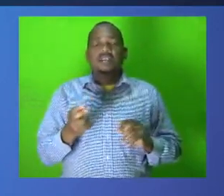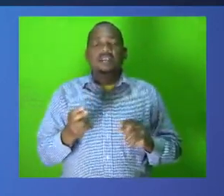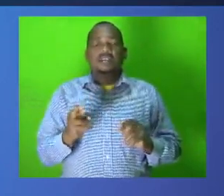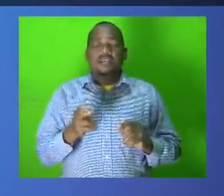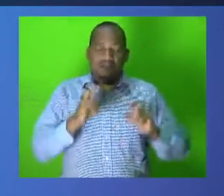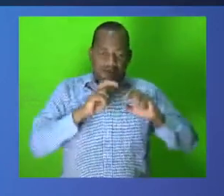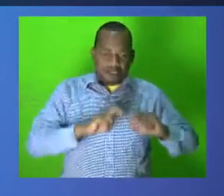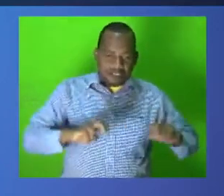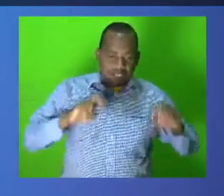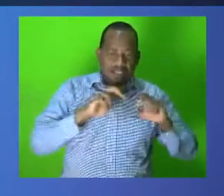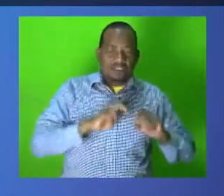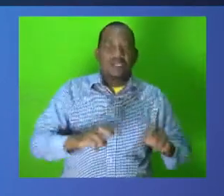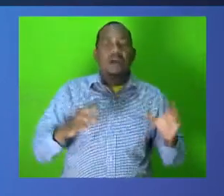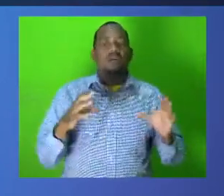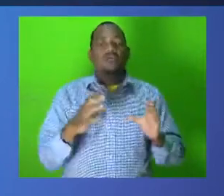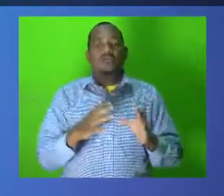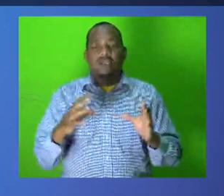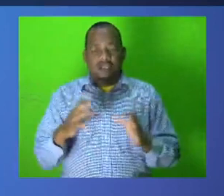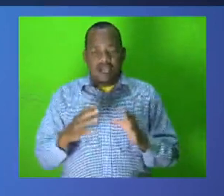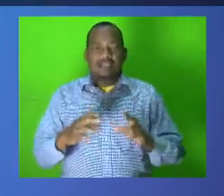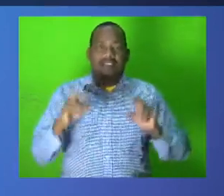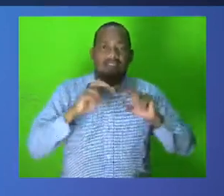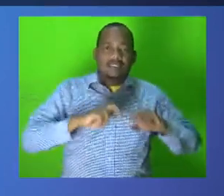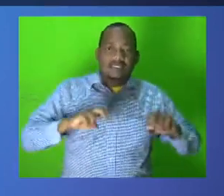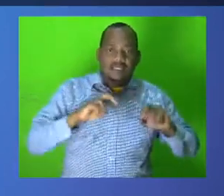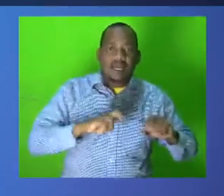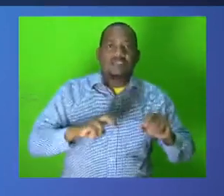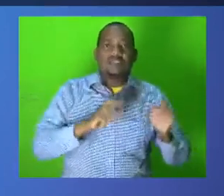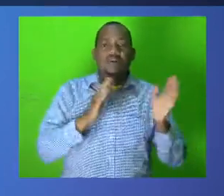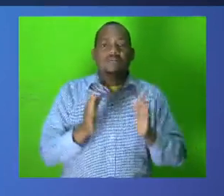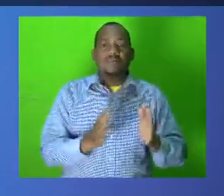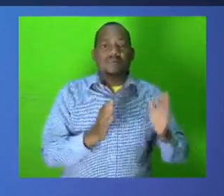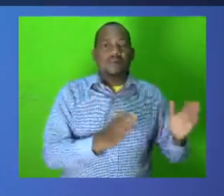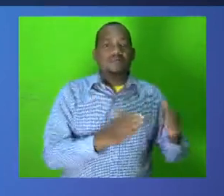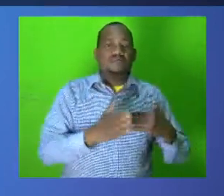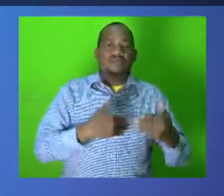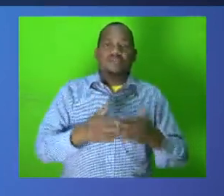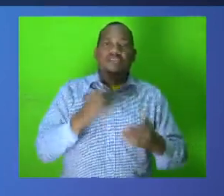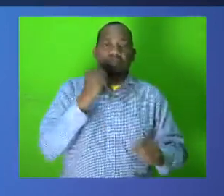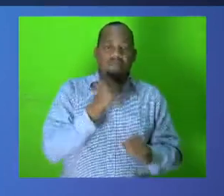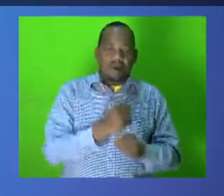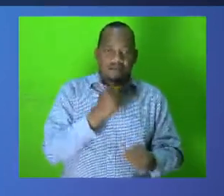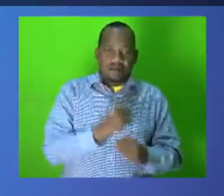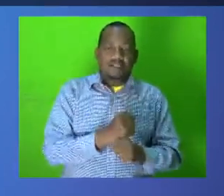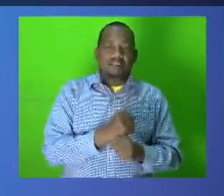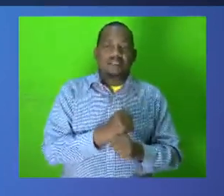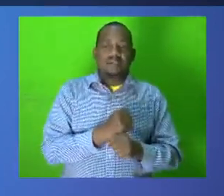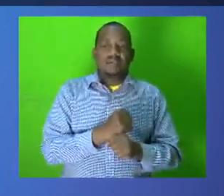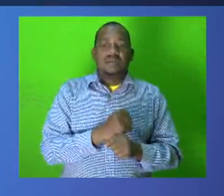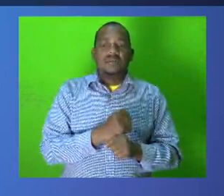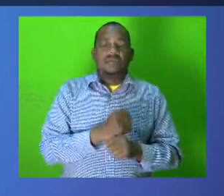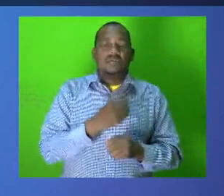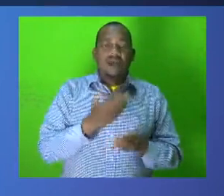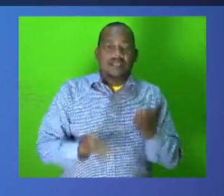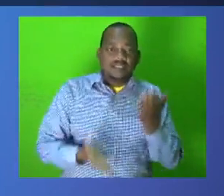researcher conducts research for the purpose to assess